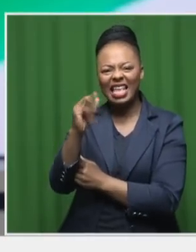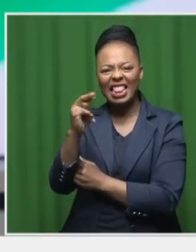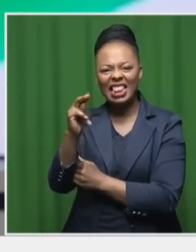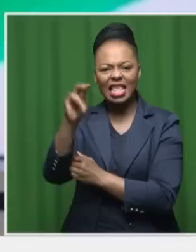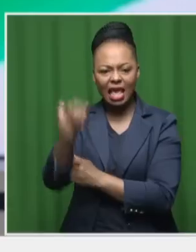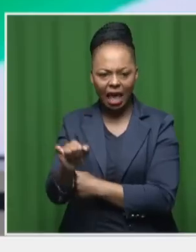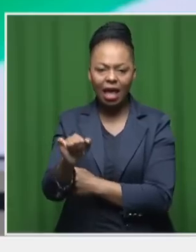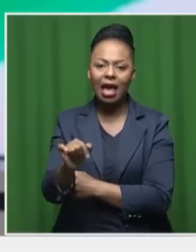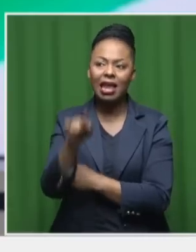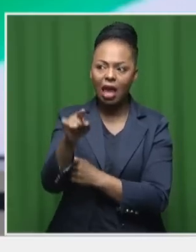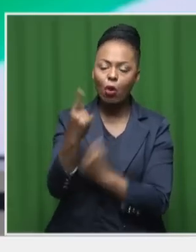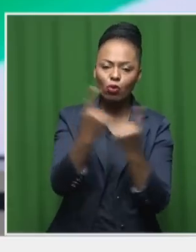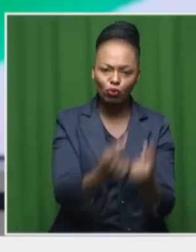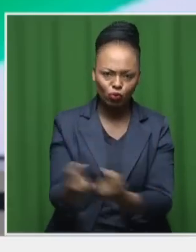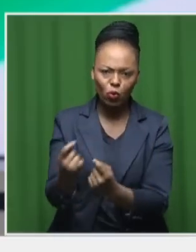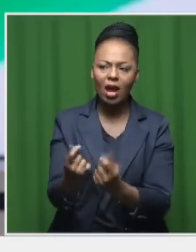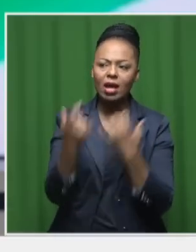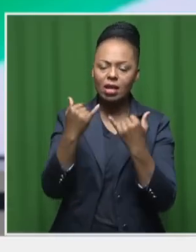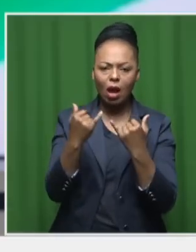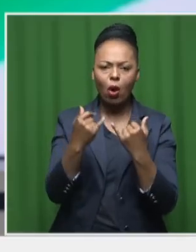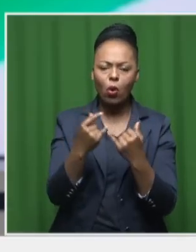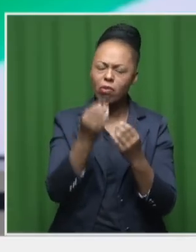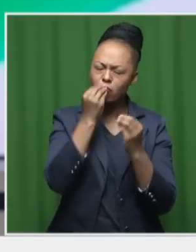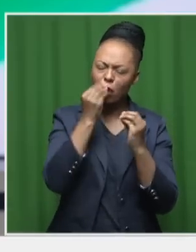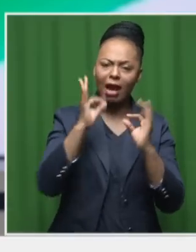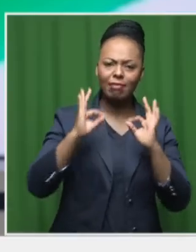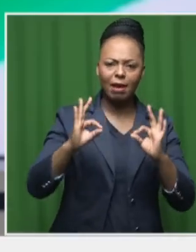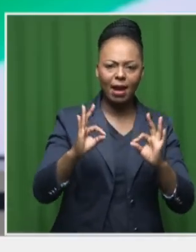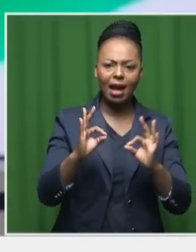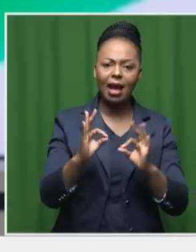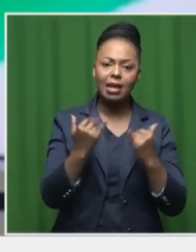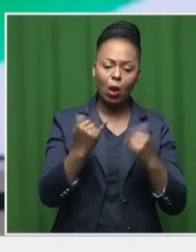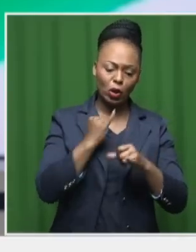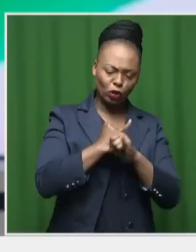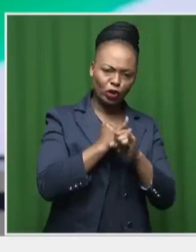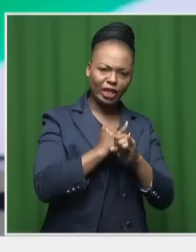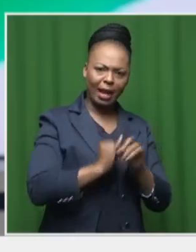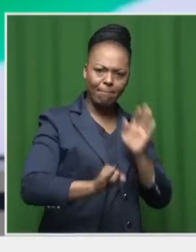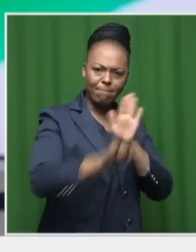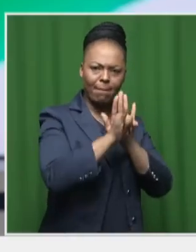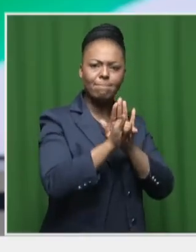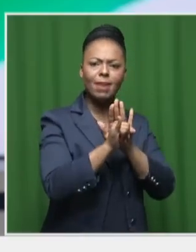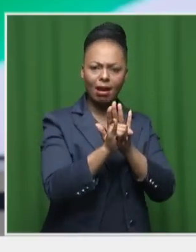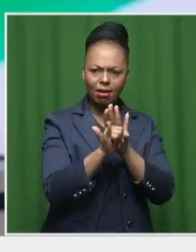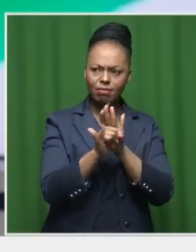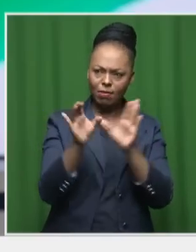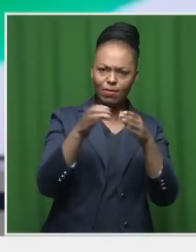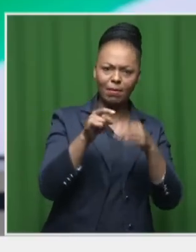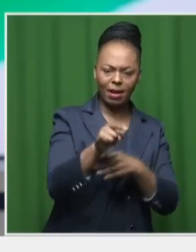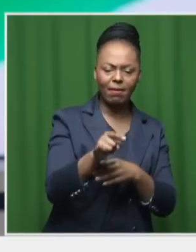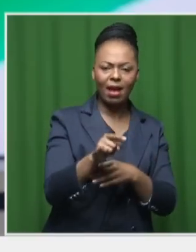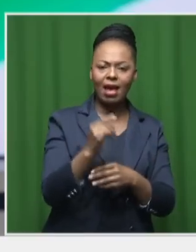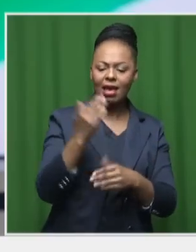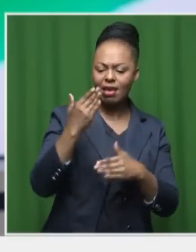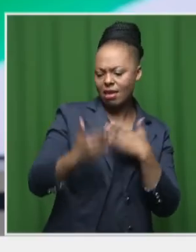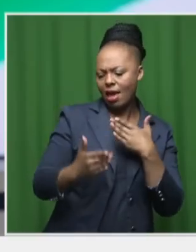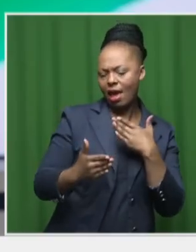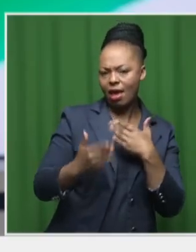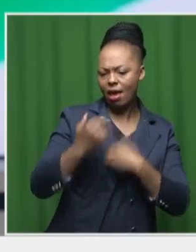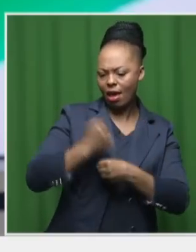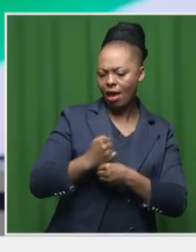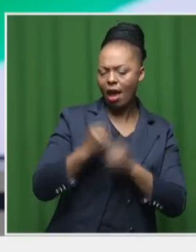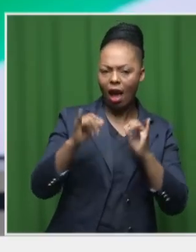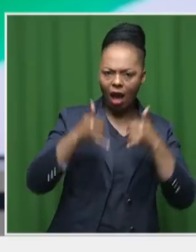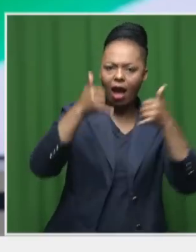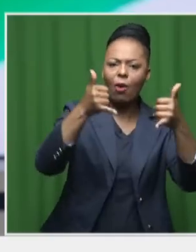just phenomenal. We at the Institute of Risk Management of South Africa recognized them at the end of last year at our annual